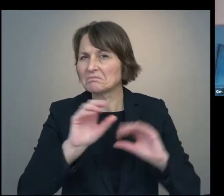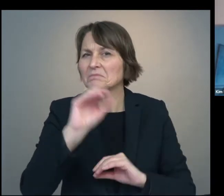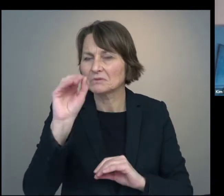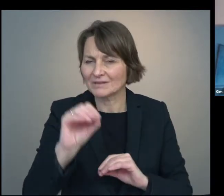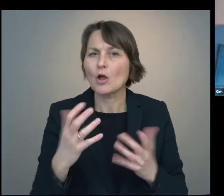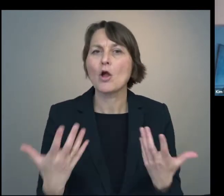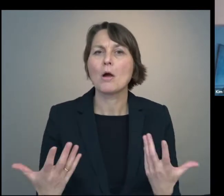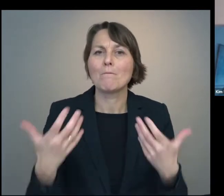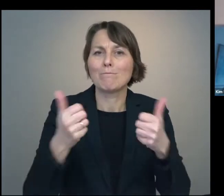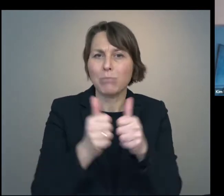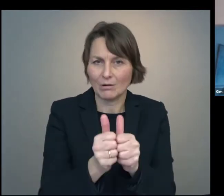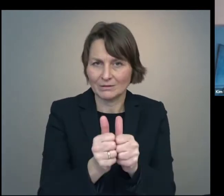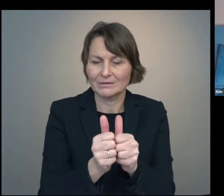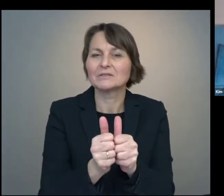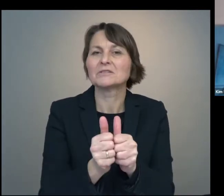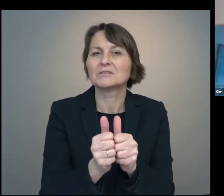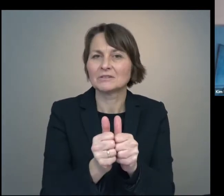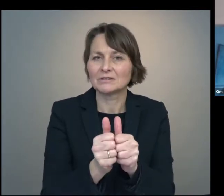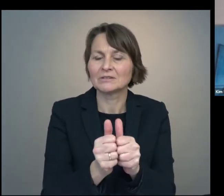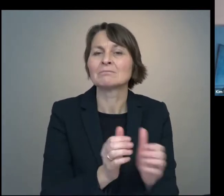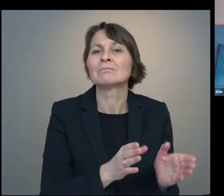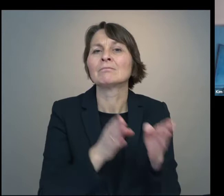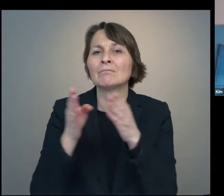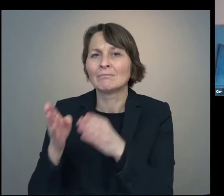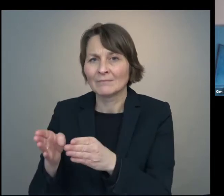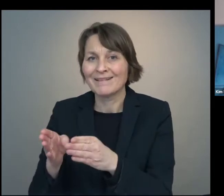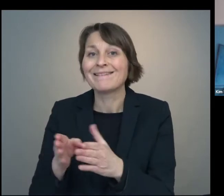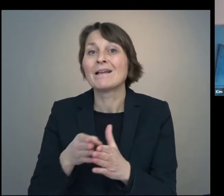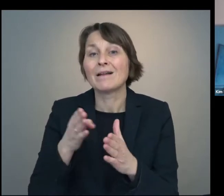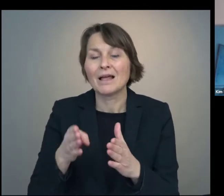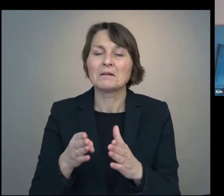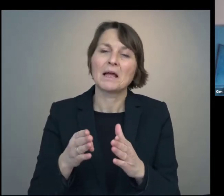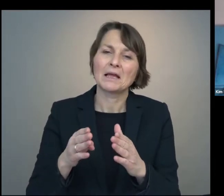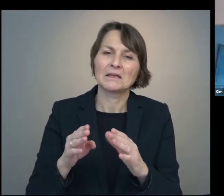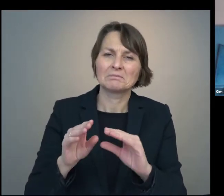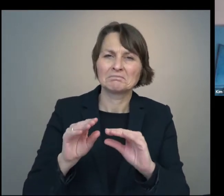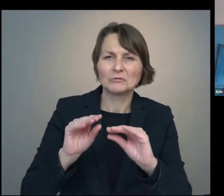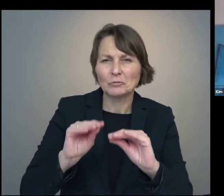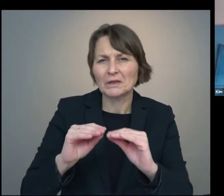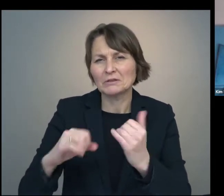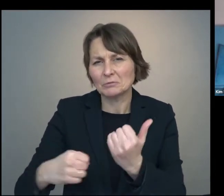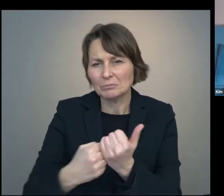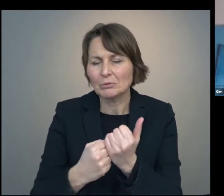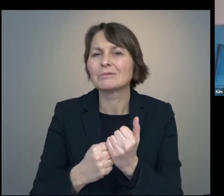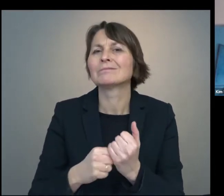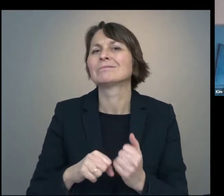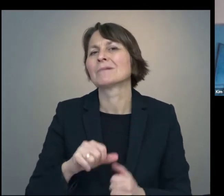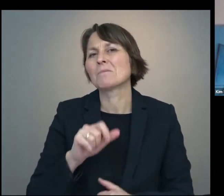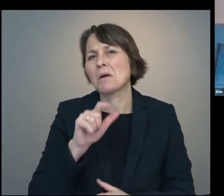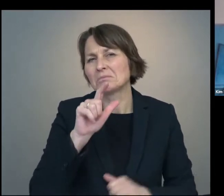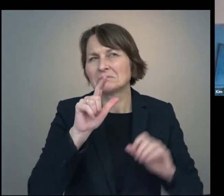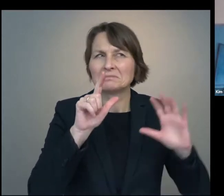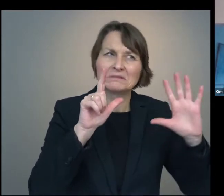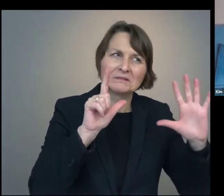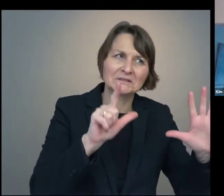27% is on partners, just short of 20 is on support, and around